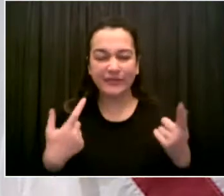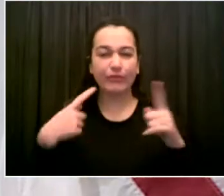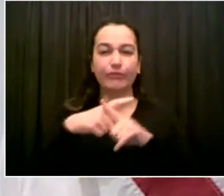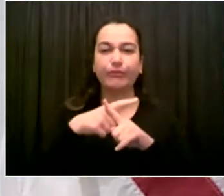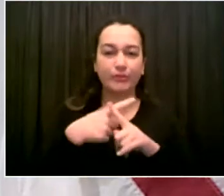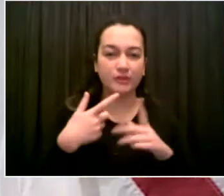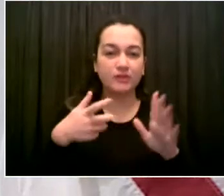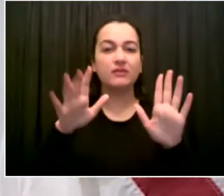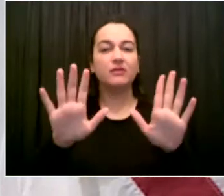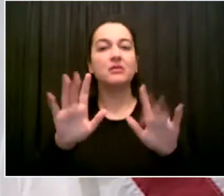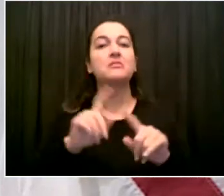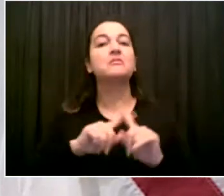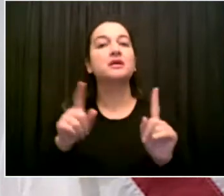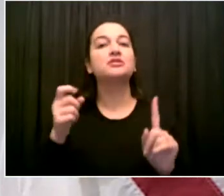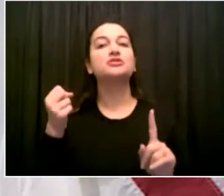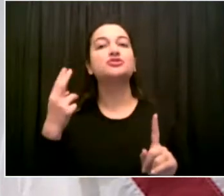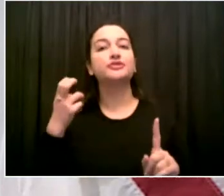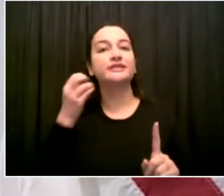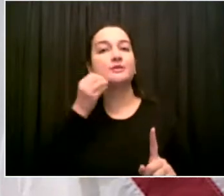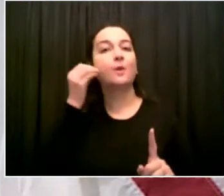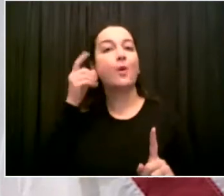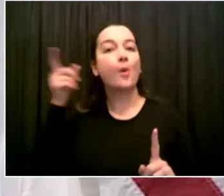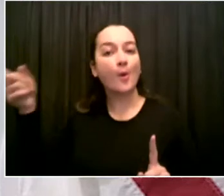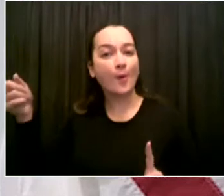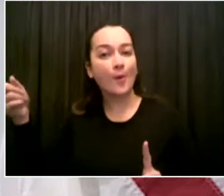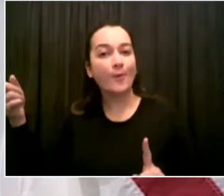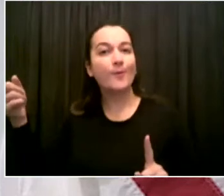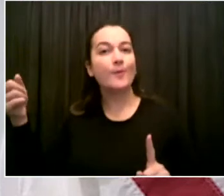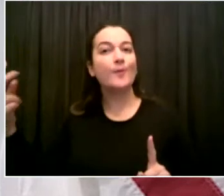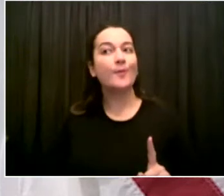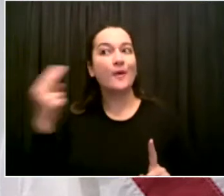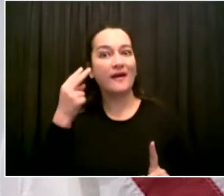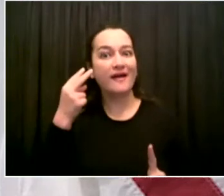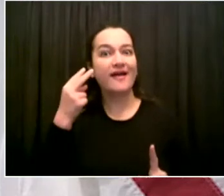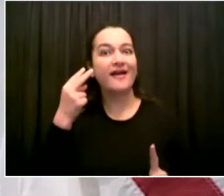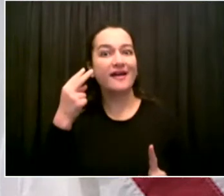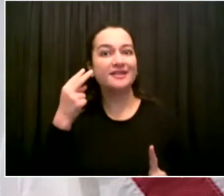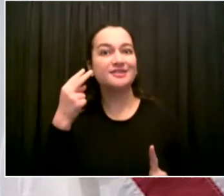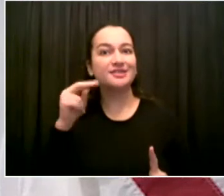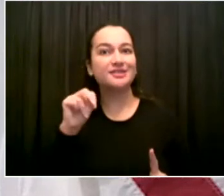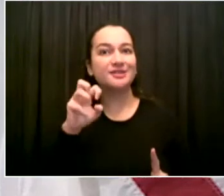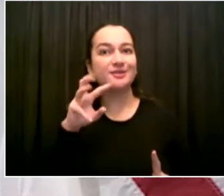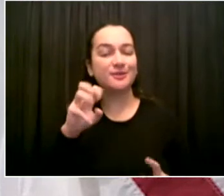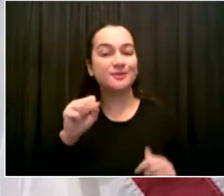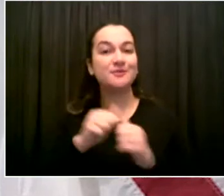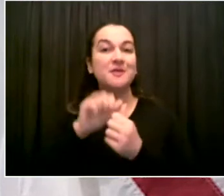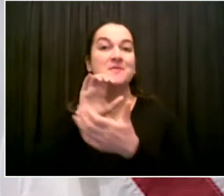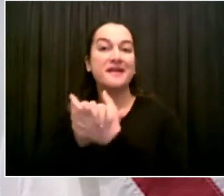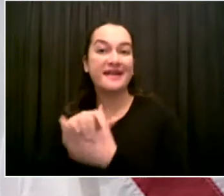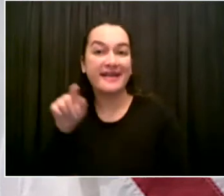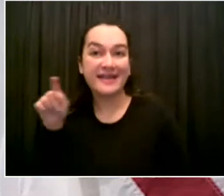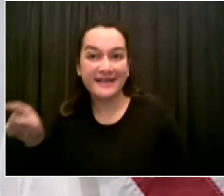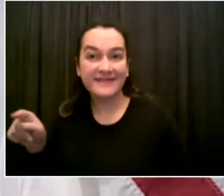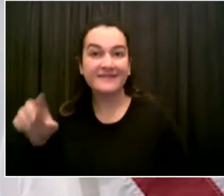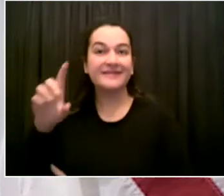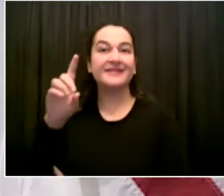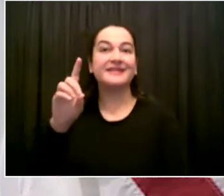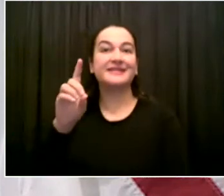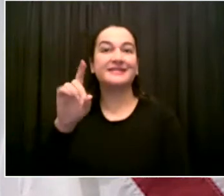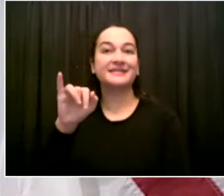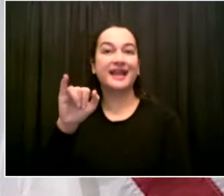with your wife of 56 years, Diana, and blessed by 5 children, 9 grandchildren, and